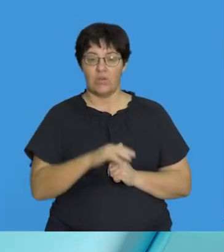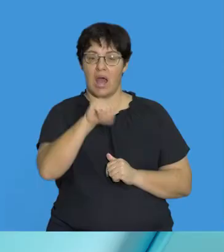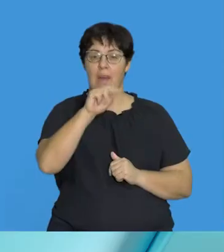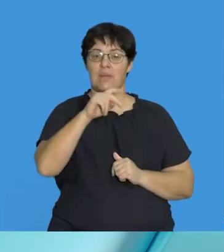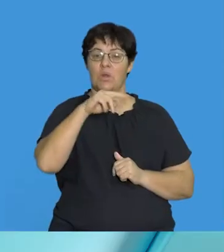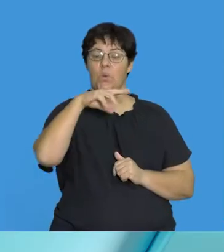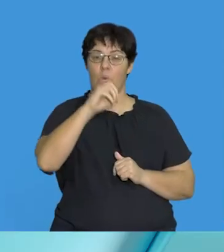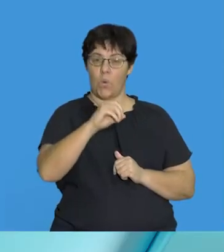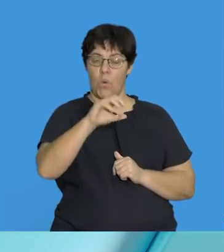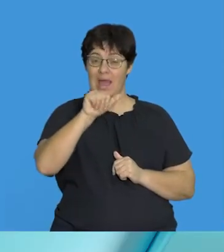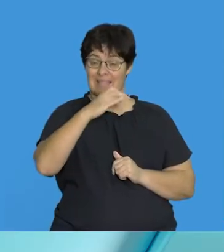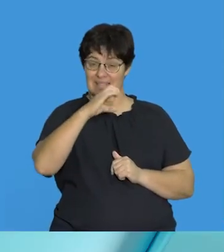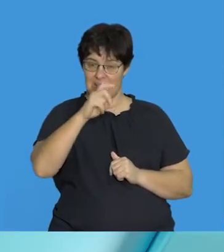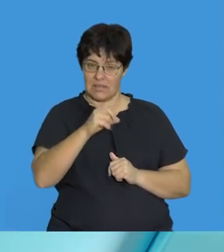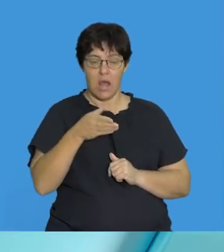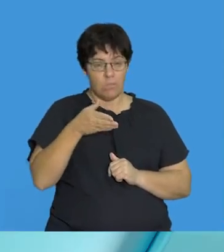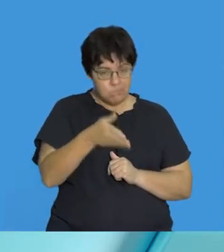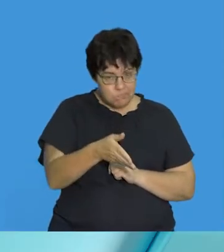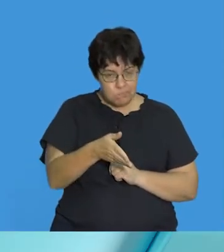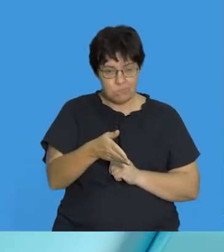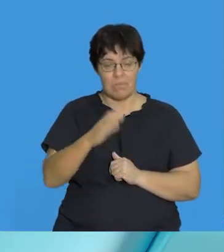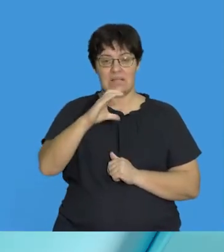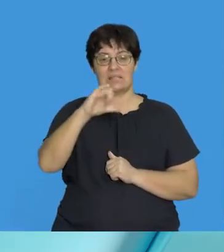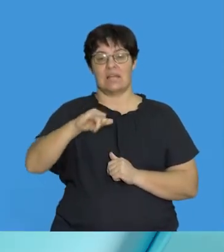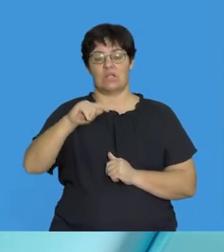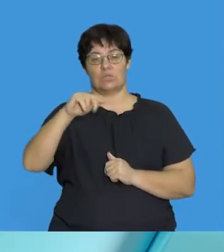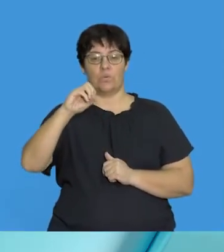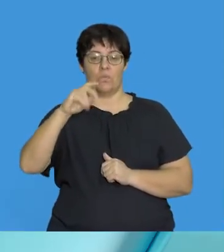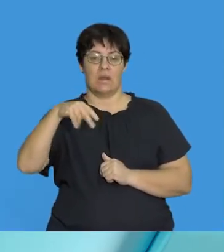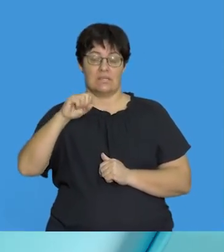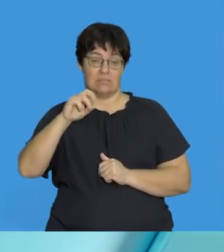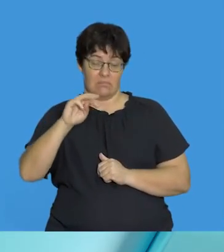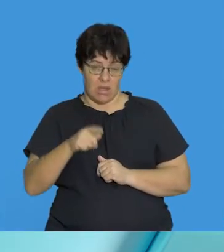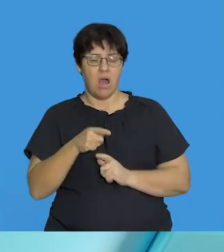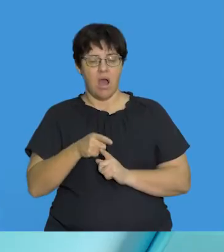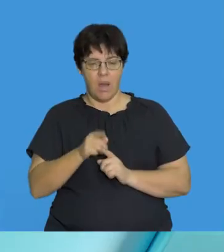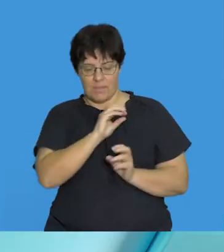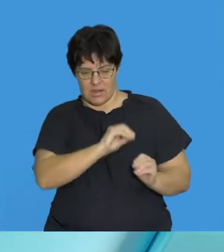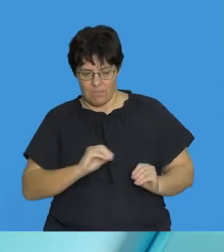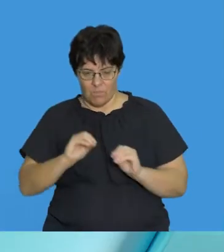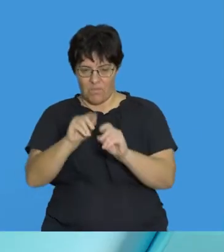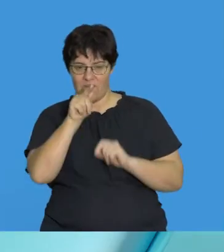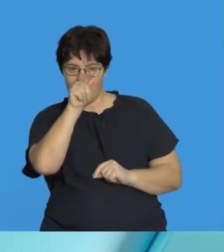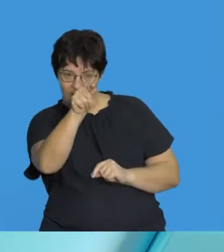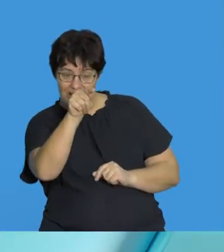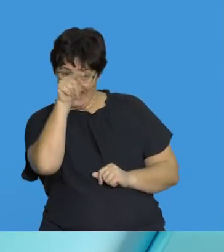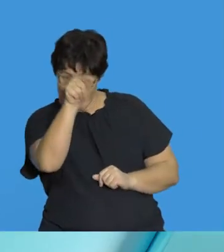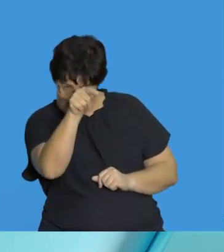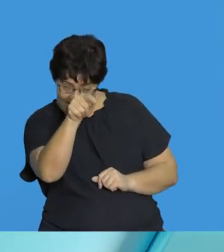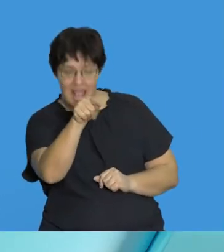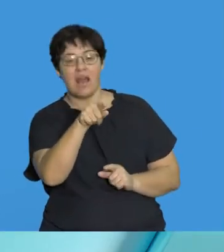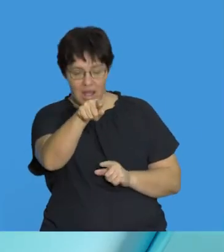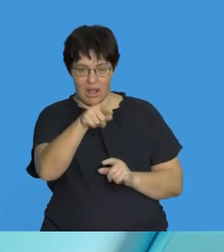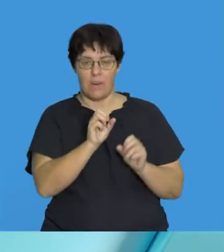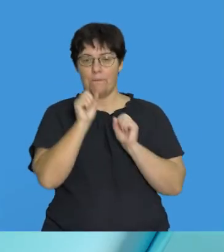transferring amino acids which are present in the cytoplasm. These are transported to a specific site where the